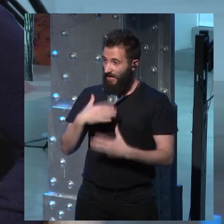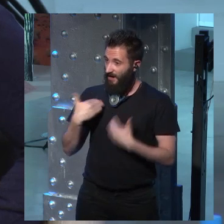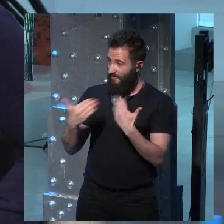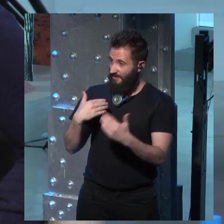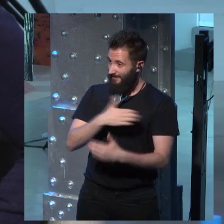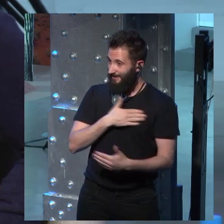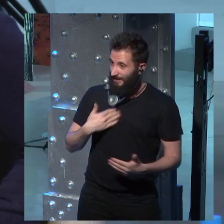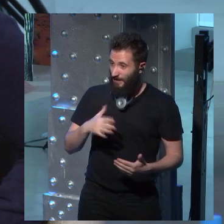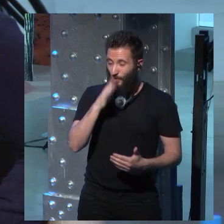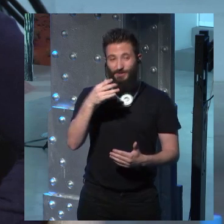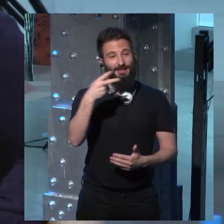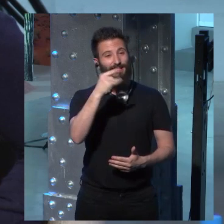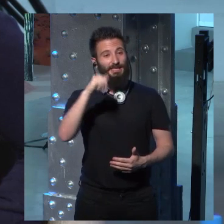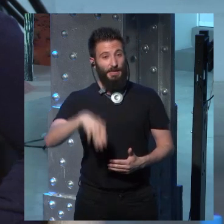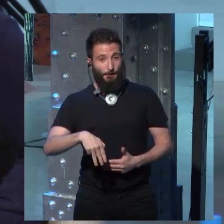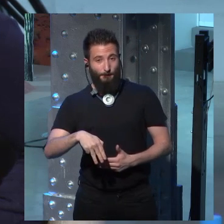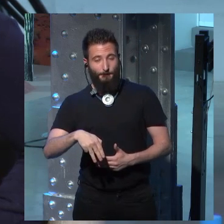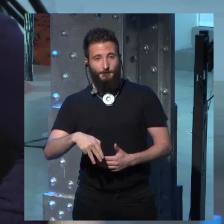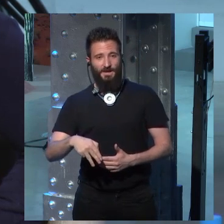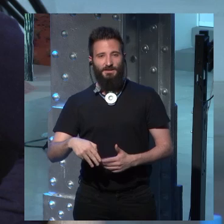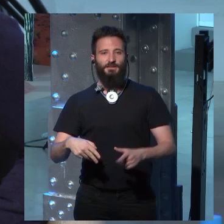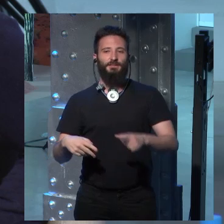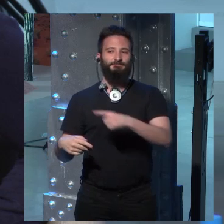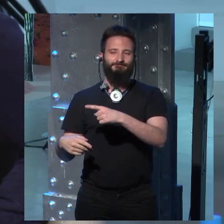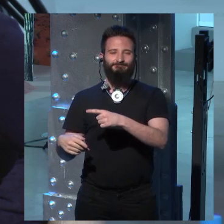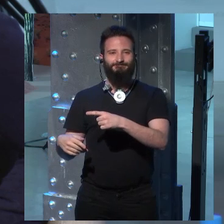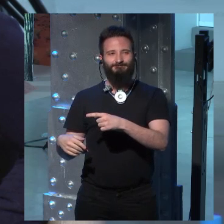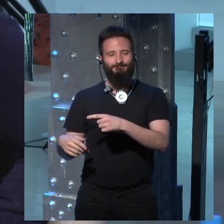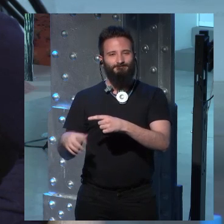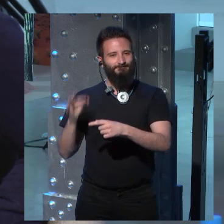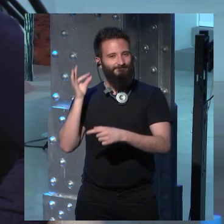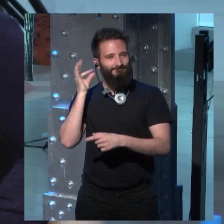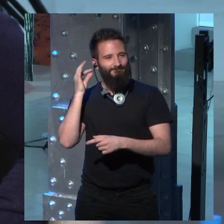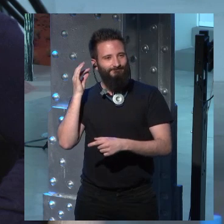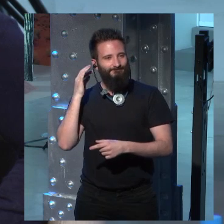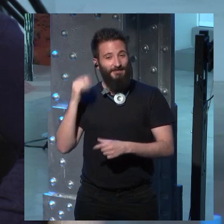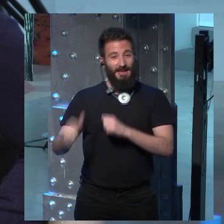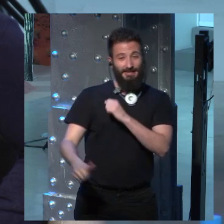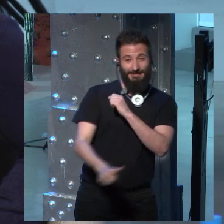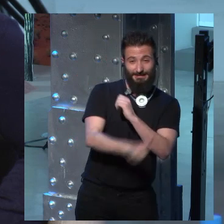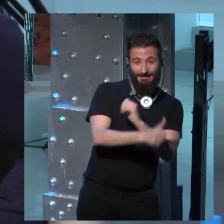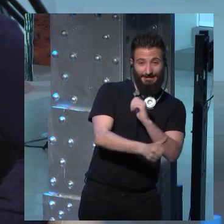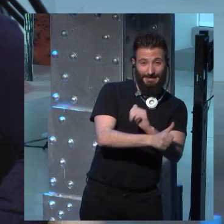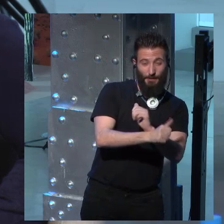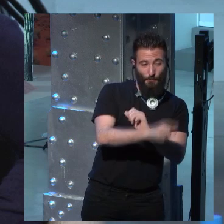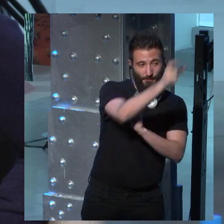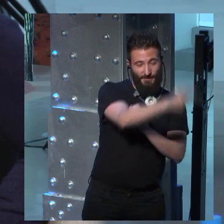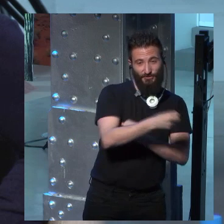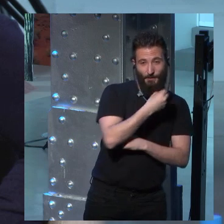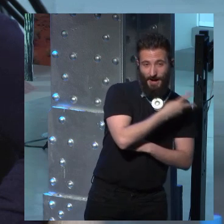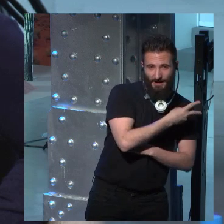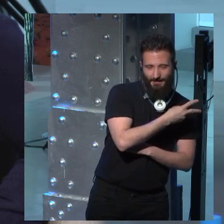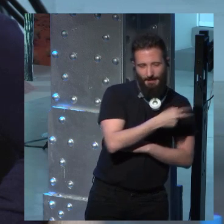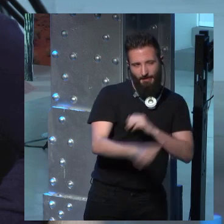Kim participates in Jimmy's little swindle of the guy in the bar. I don't know if you remember that. The Giselle Victor scenes. Yeah, so